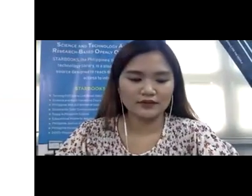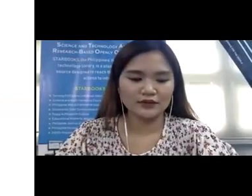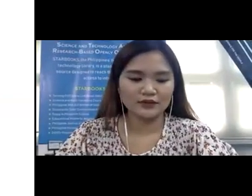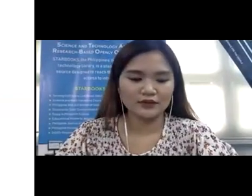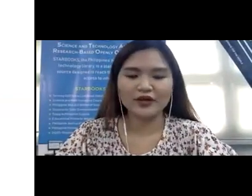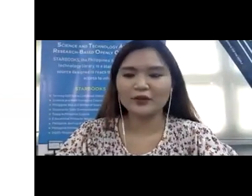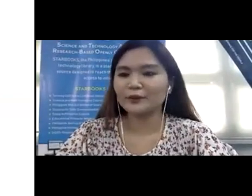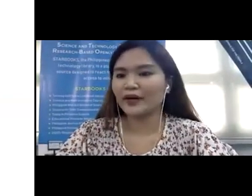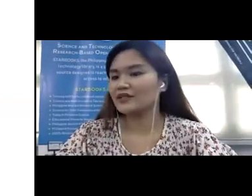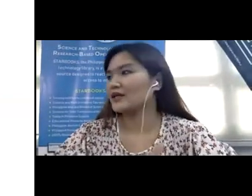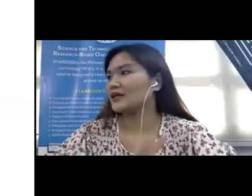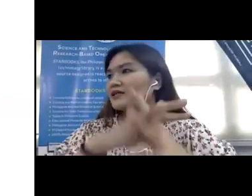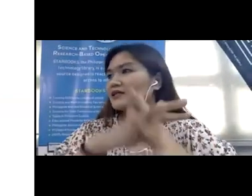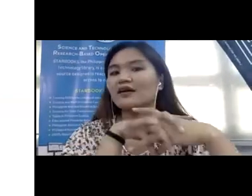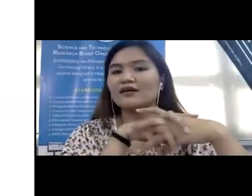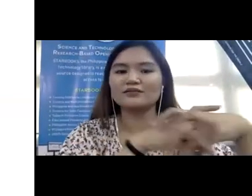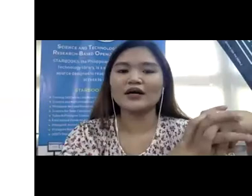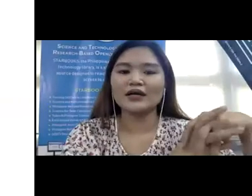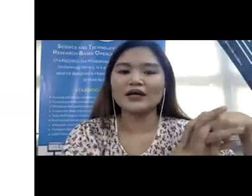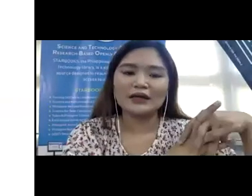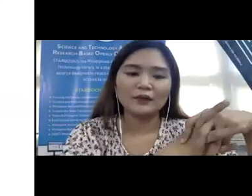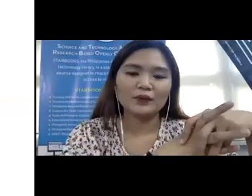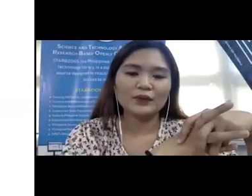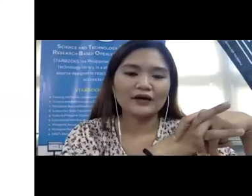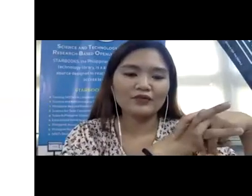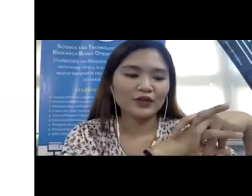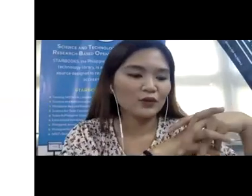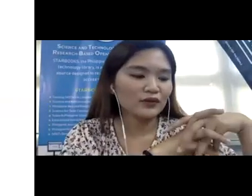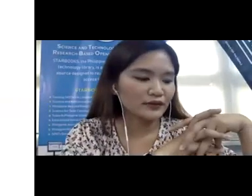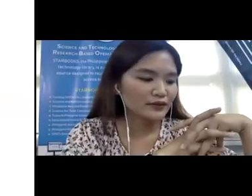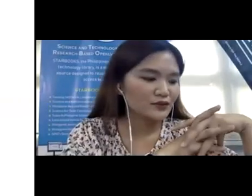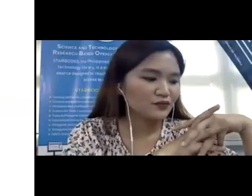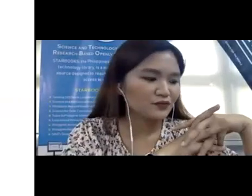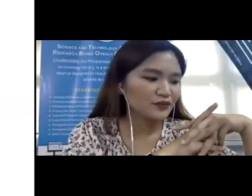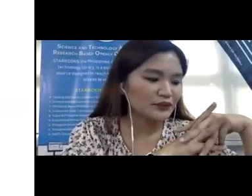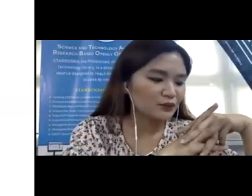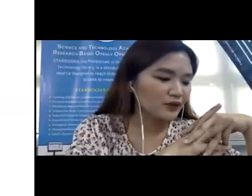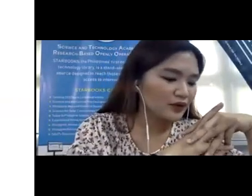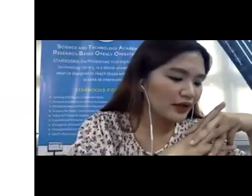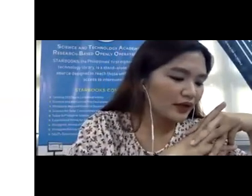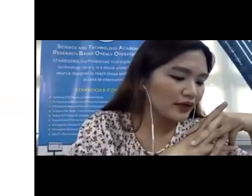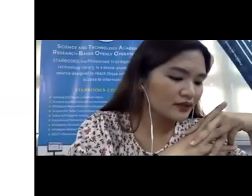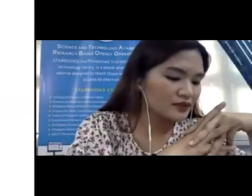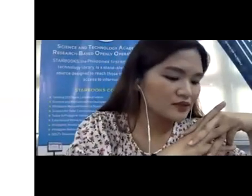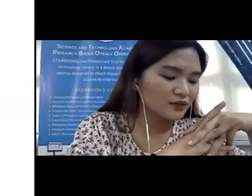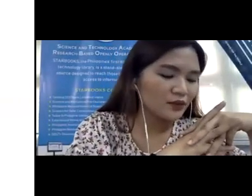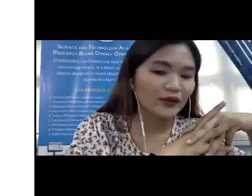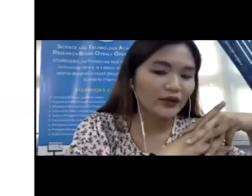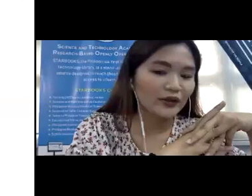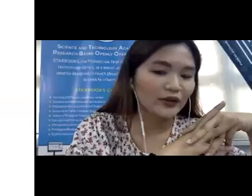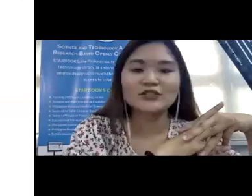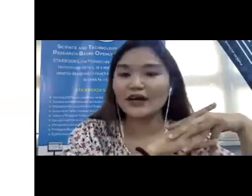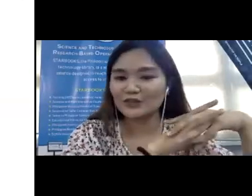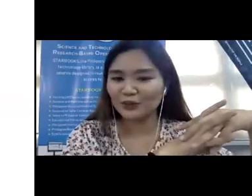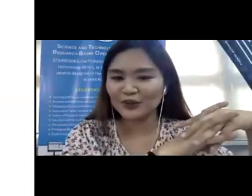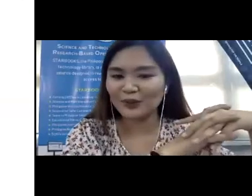So for our prizes, we will have three winners. First winner is going to